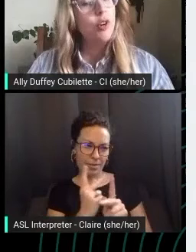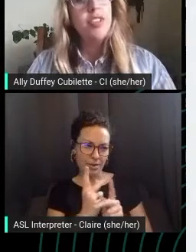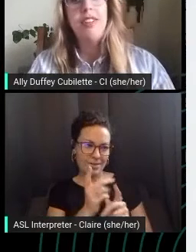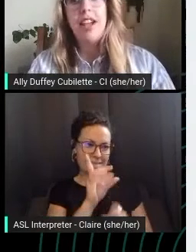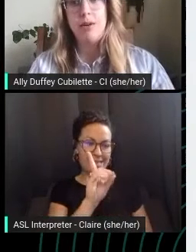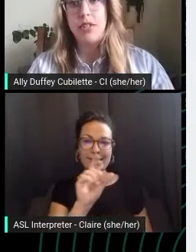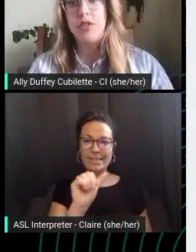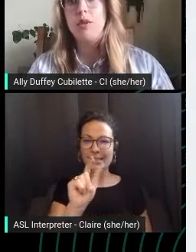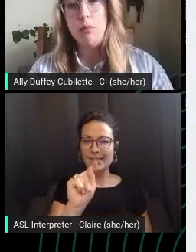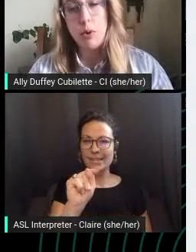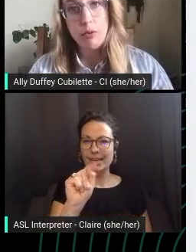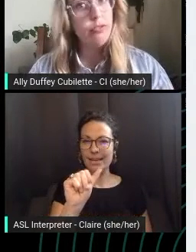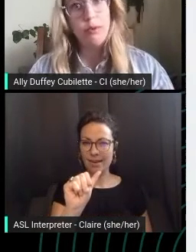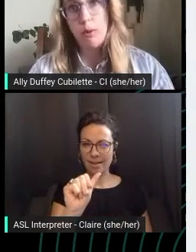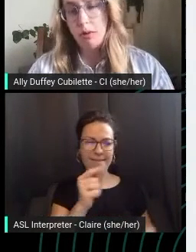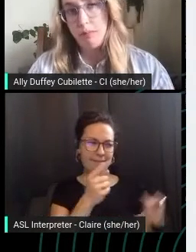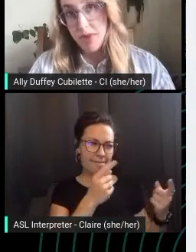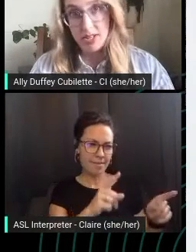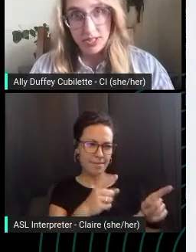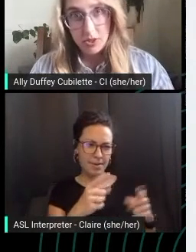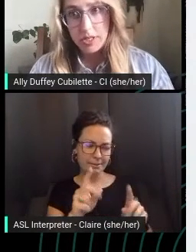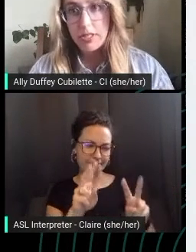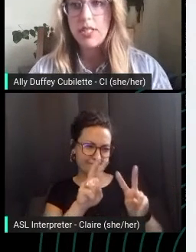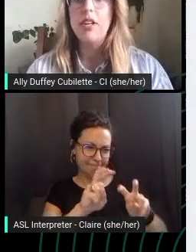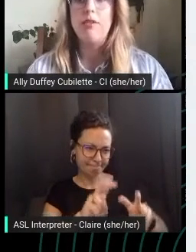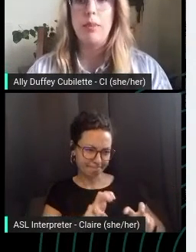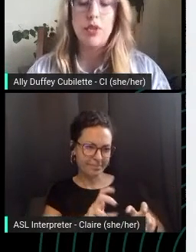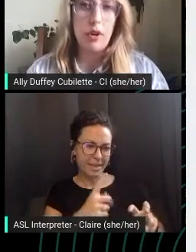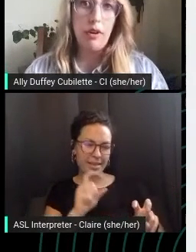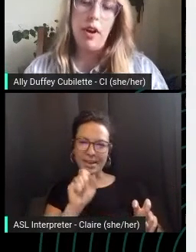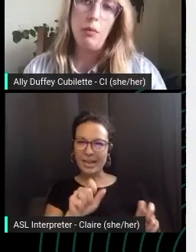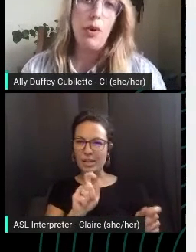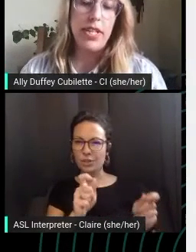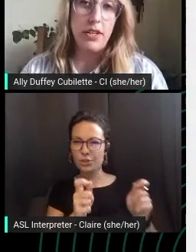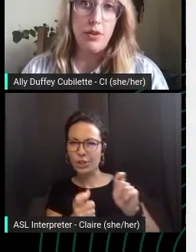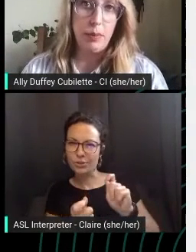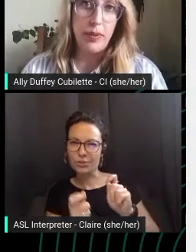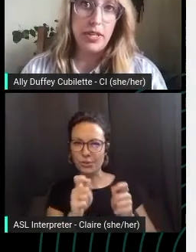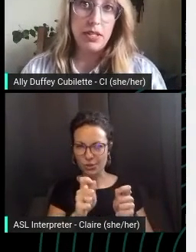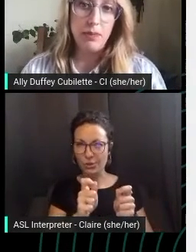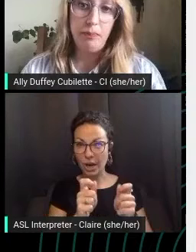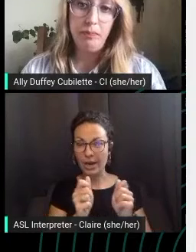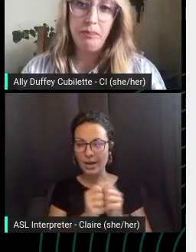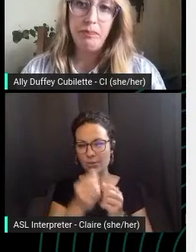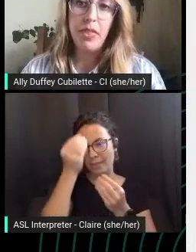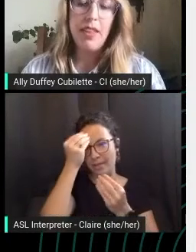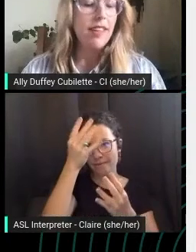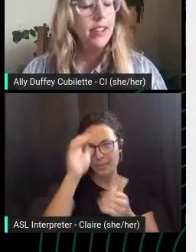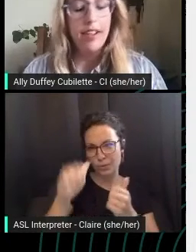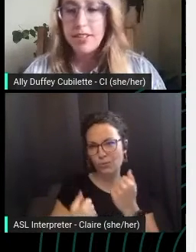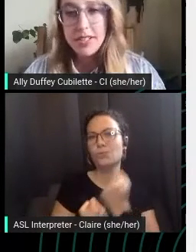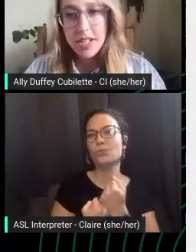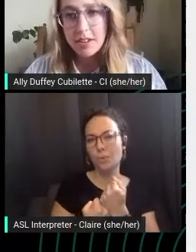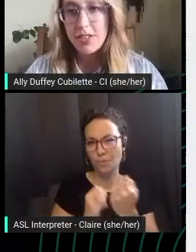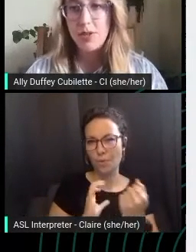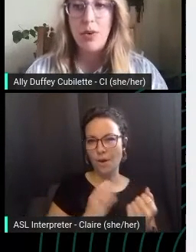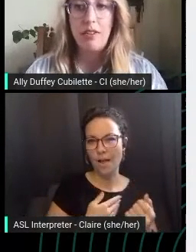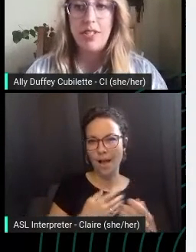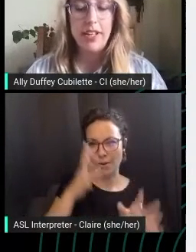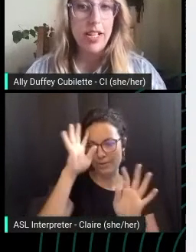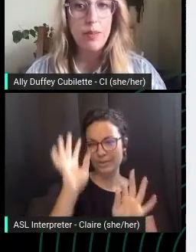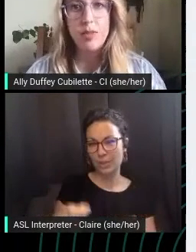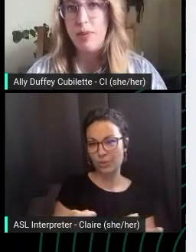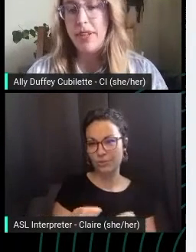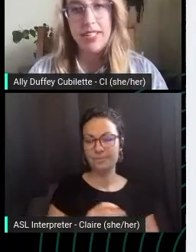in turn then allows us to move or make decisions from a stronger and more data-driven place. And as in dance,